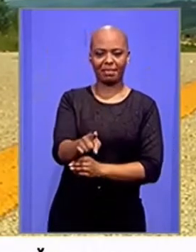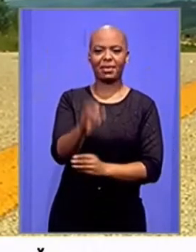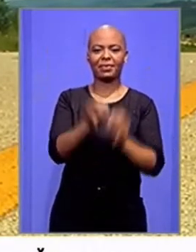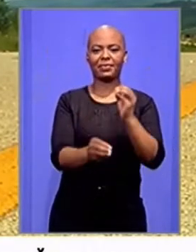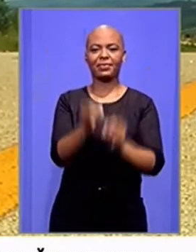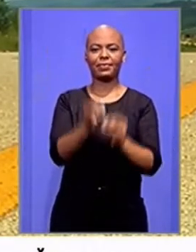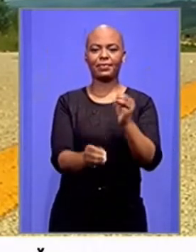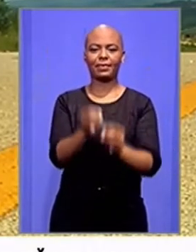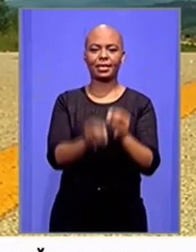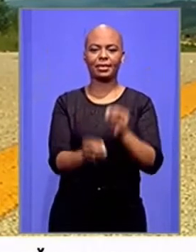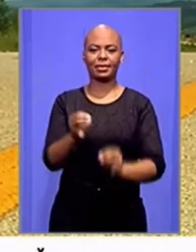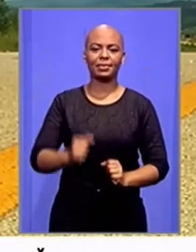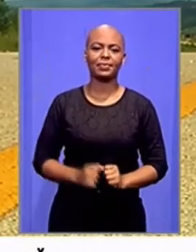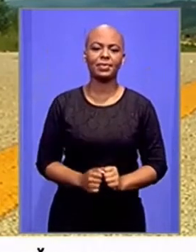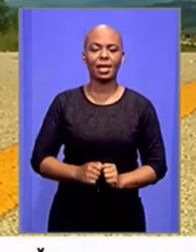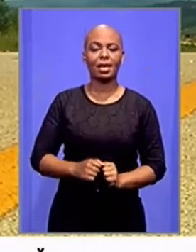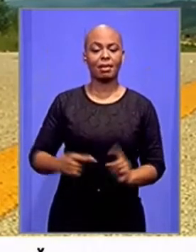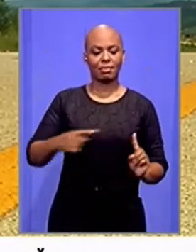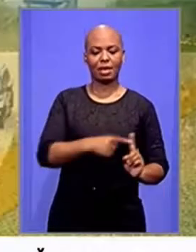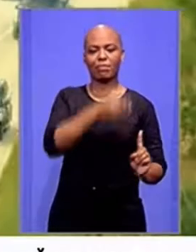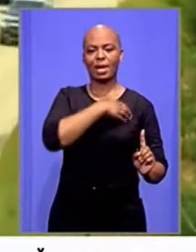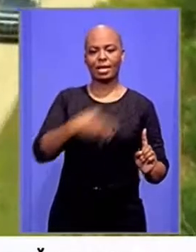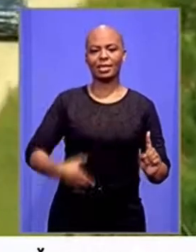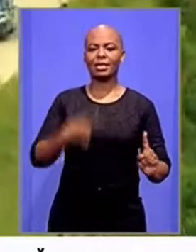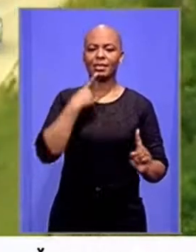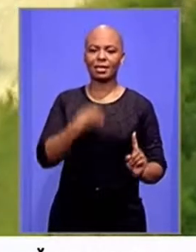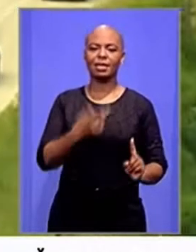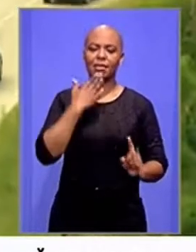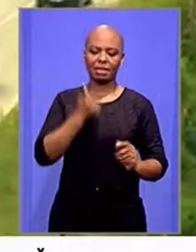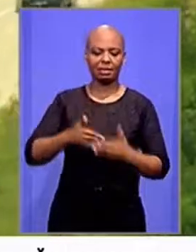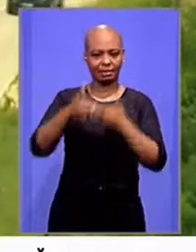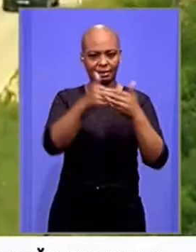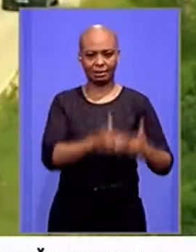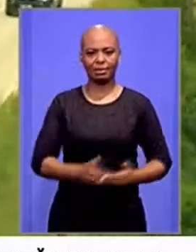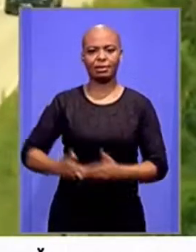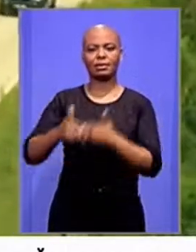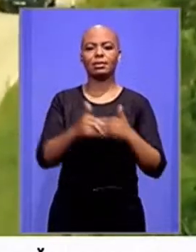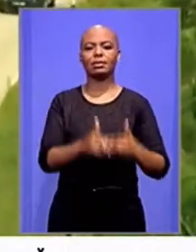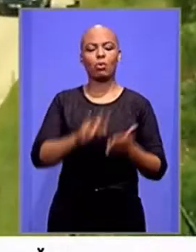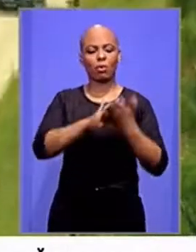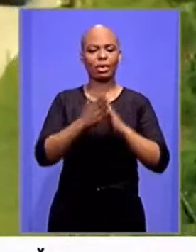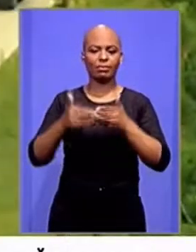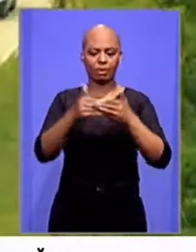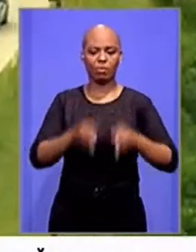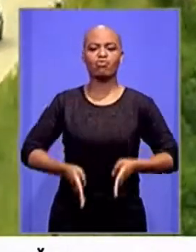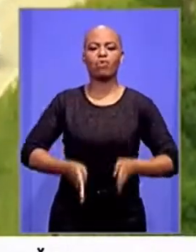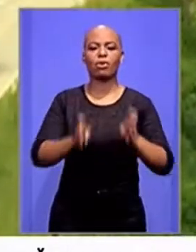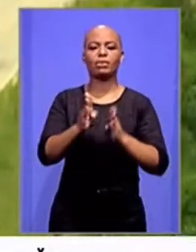Mopresidente o gateletše gore tlhokomelo ya mebila ye e ka matsogong a badudi.